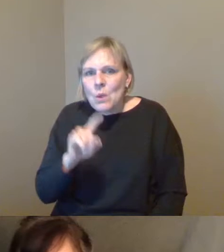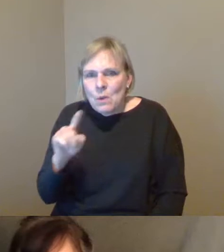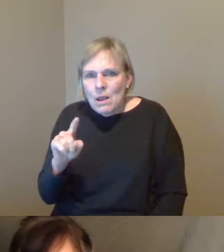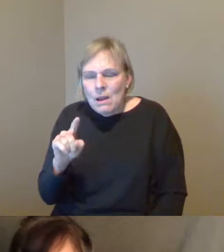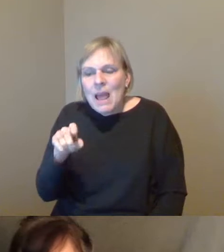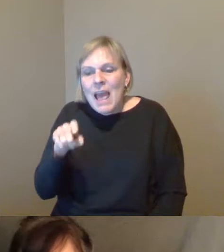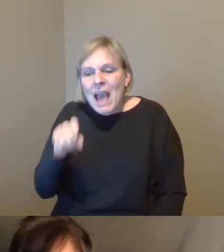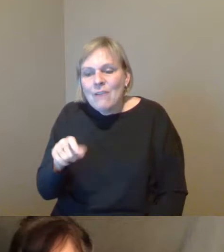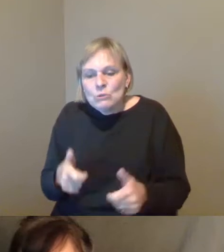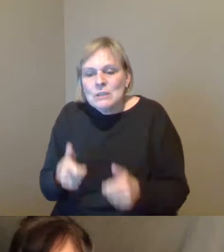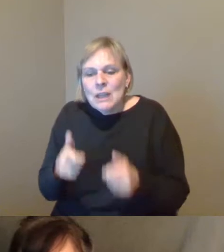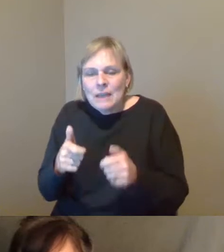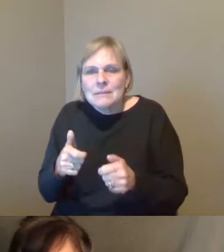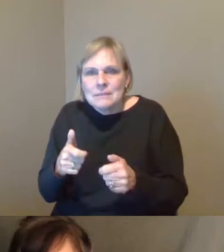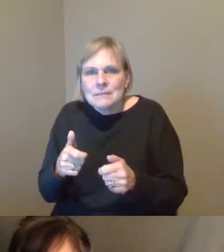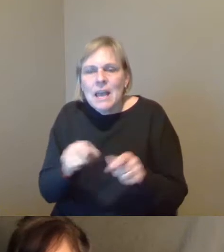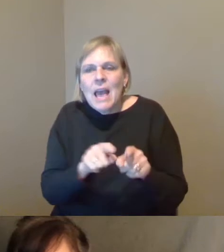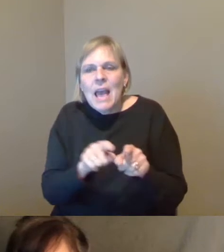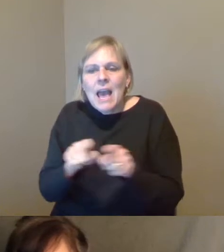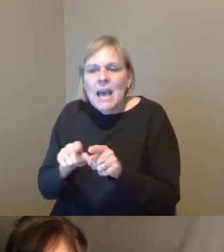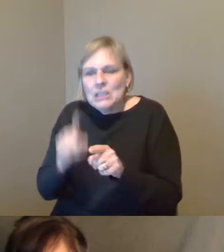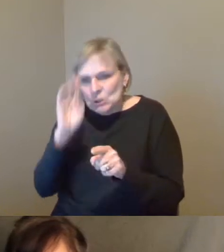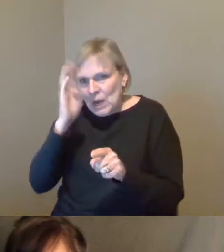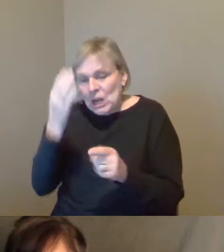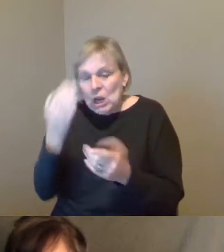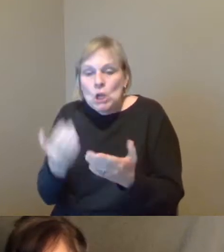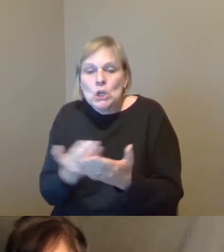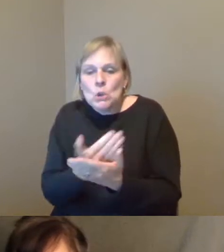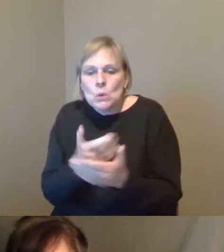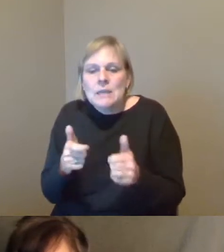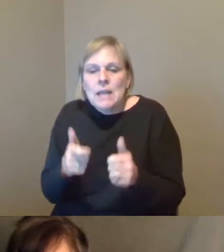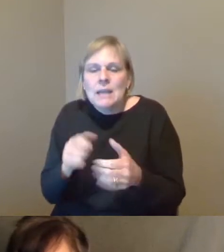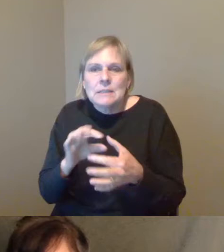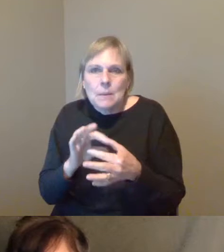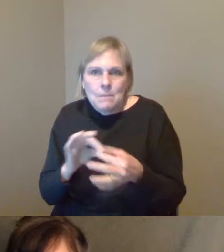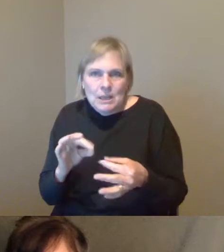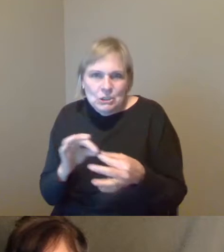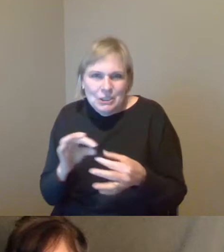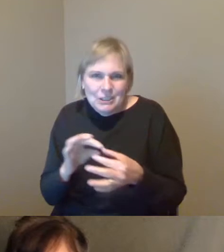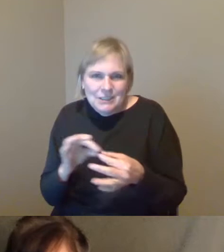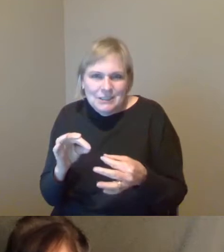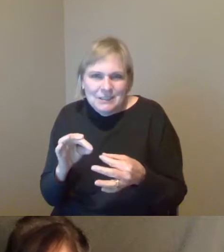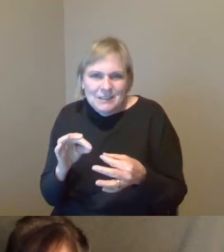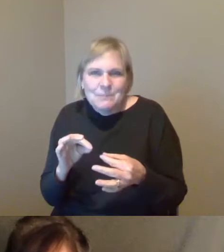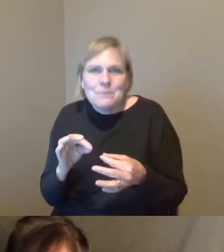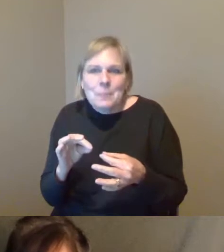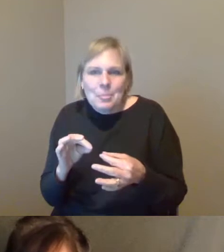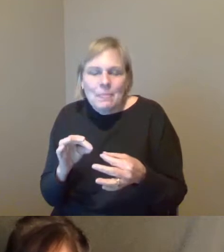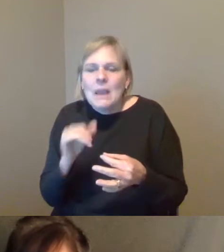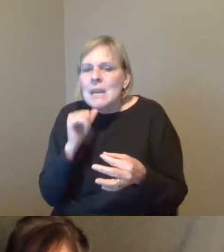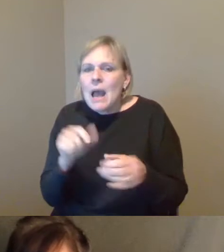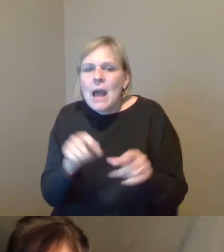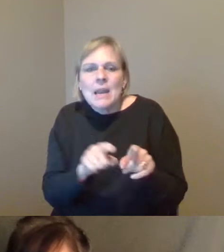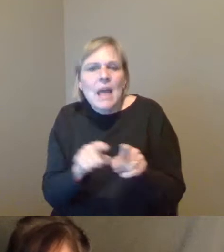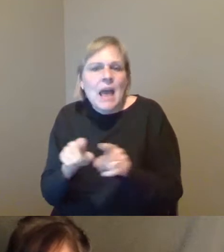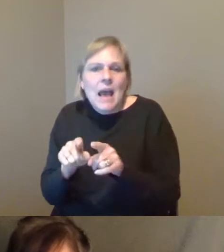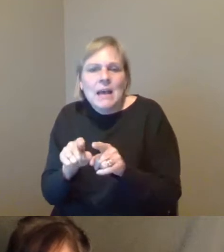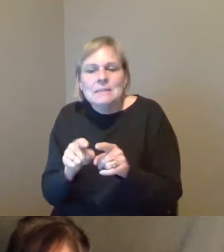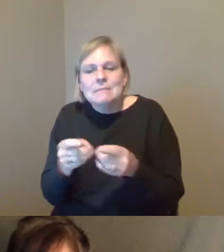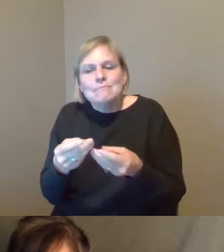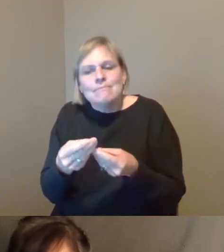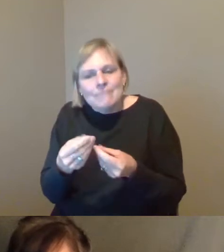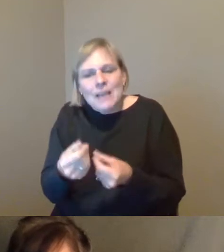You have to text, as in you're creating a brand new text message. So it's not as